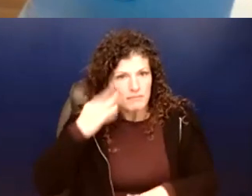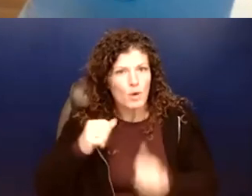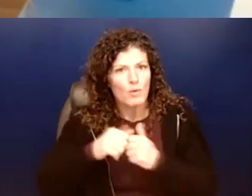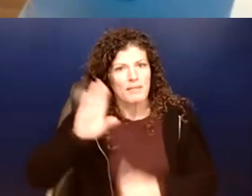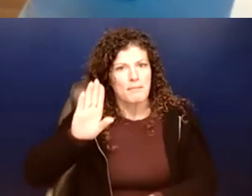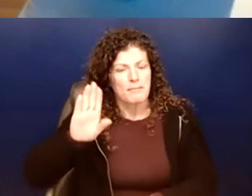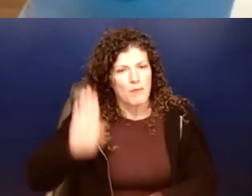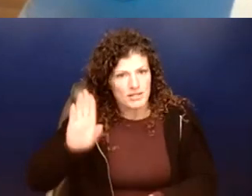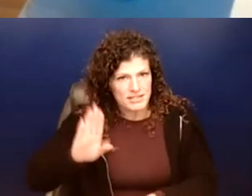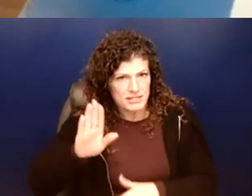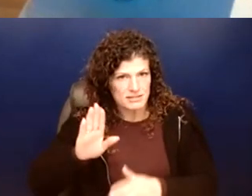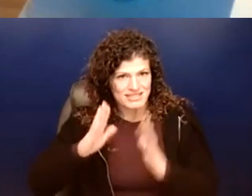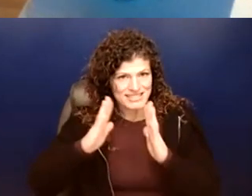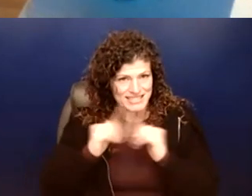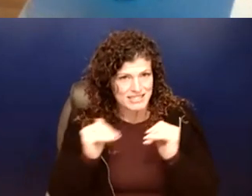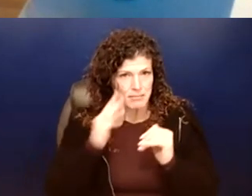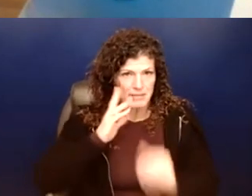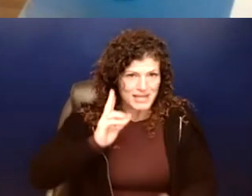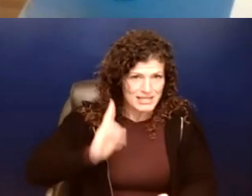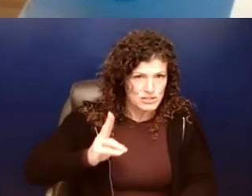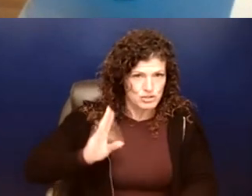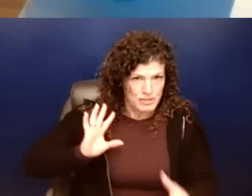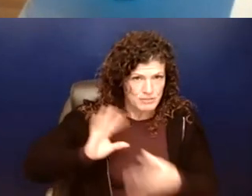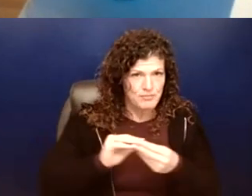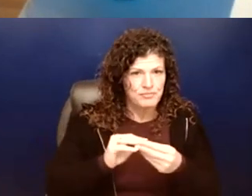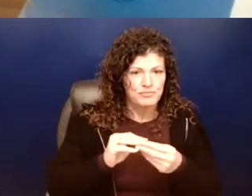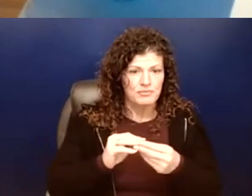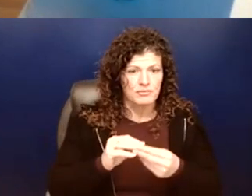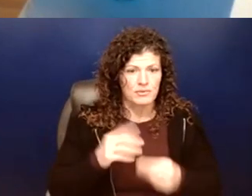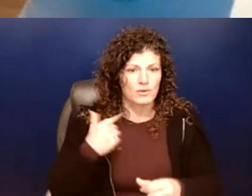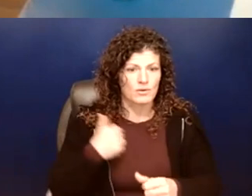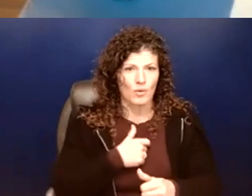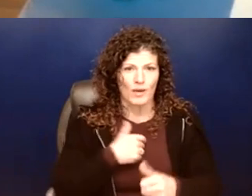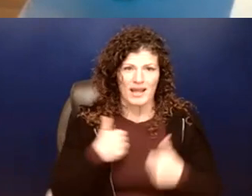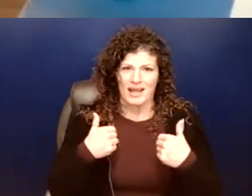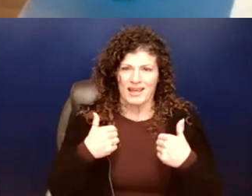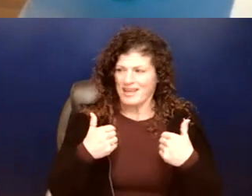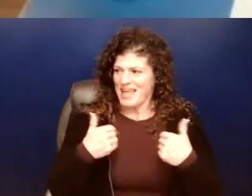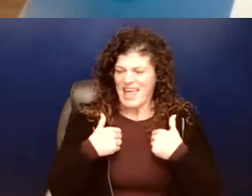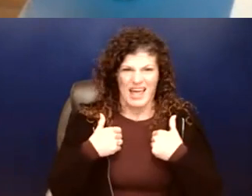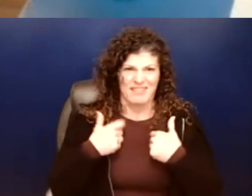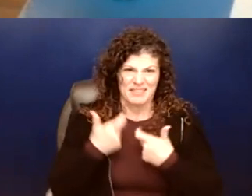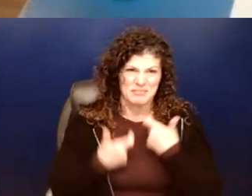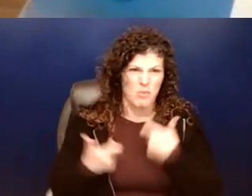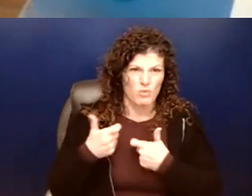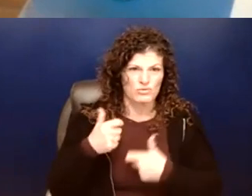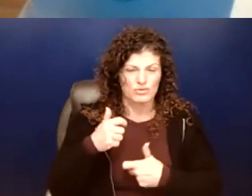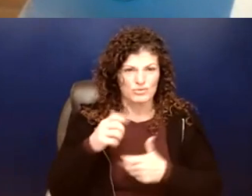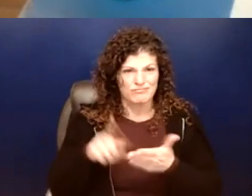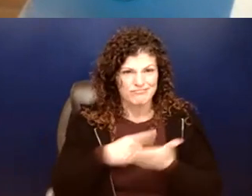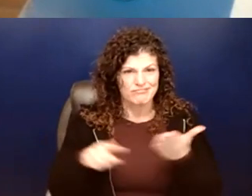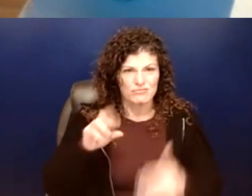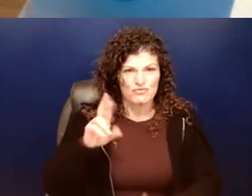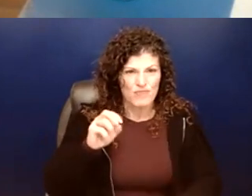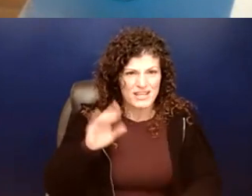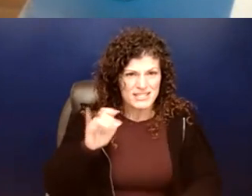You know, as we all know, we are sitting on the one of the most racist institutionalized structures in the nation. We